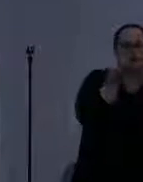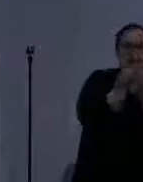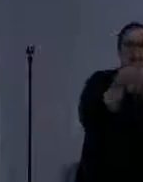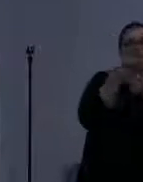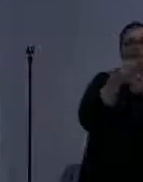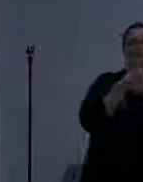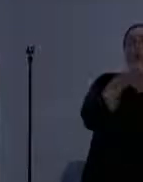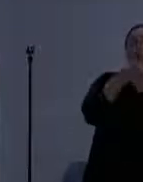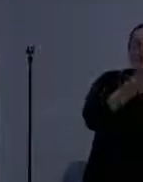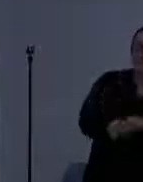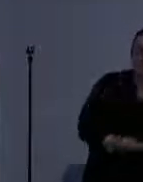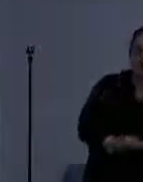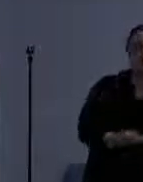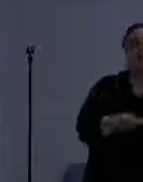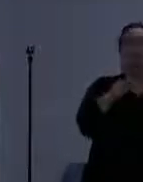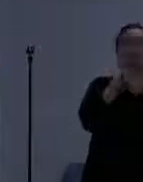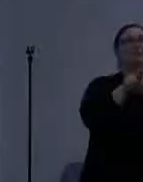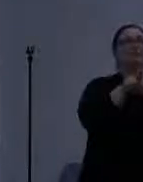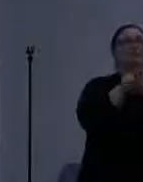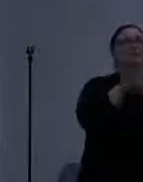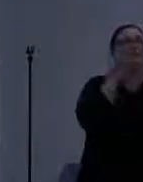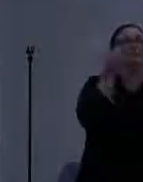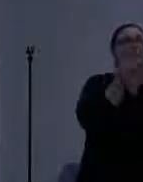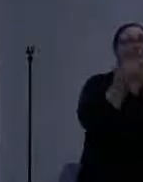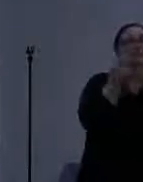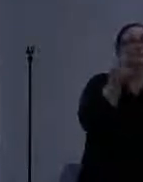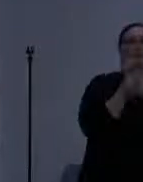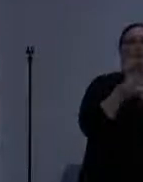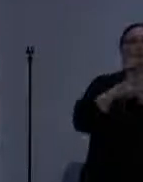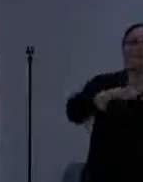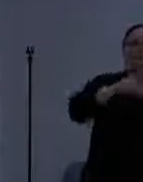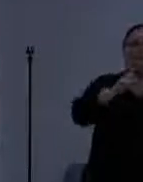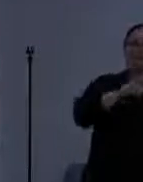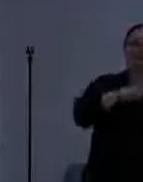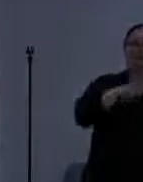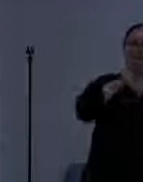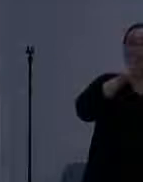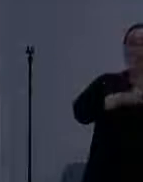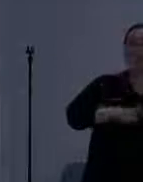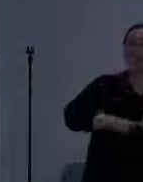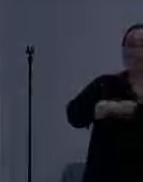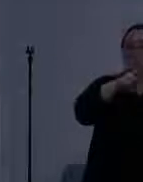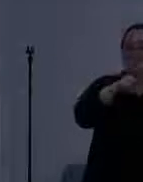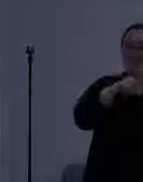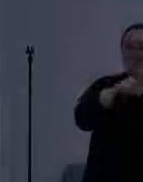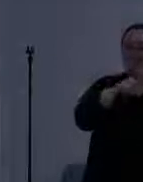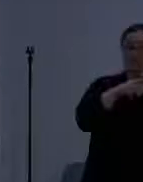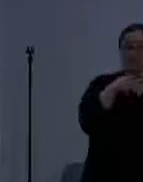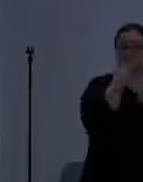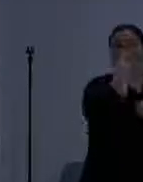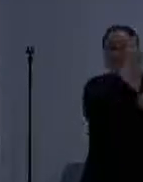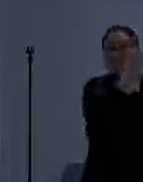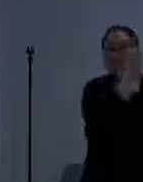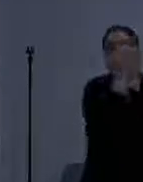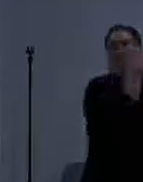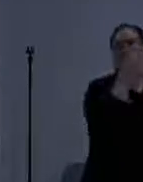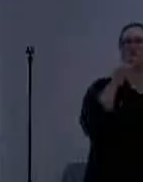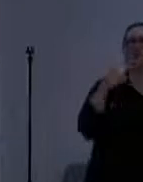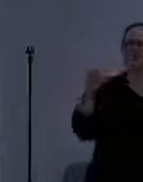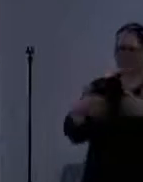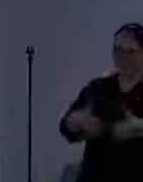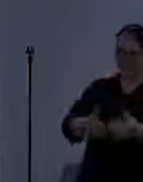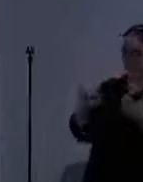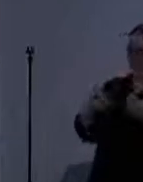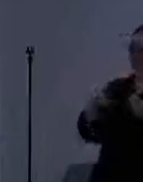do, in the same place where we're looking at the quality of providers. So complaints becomes part of the